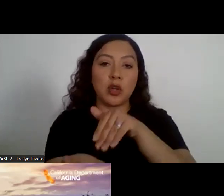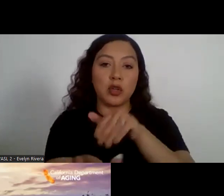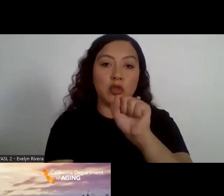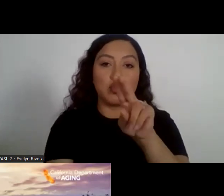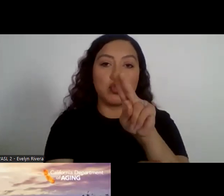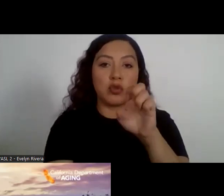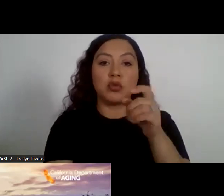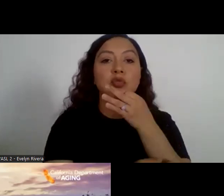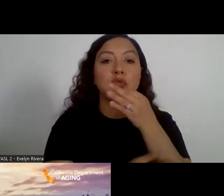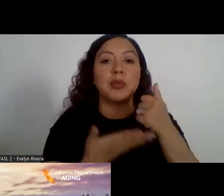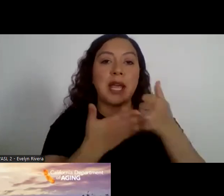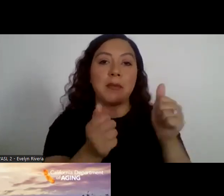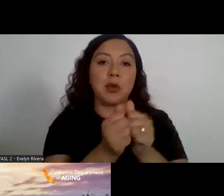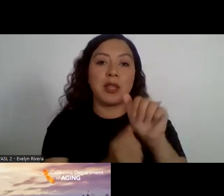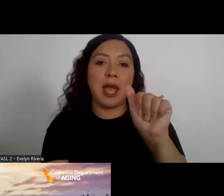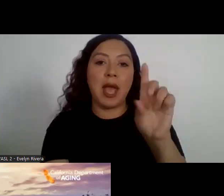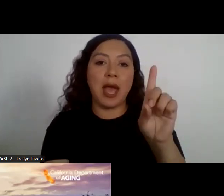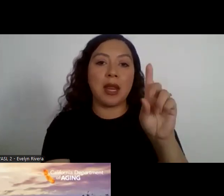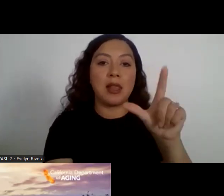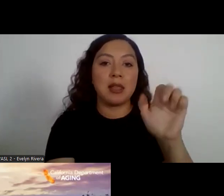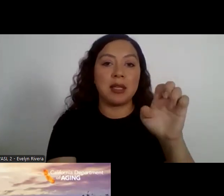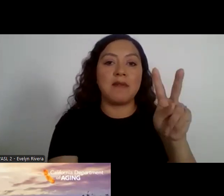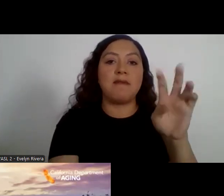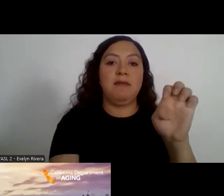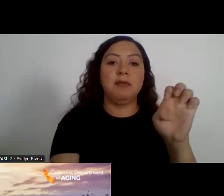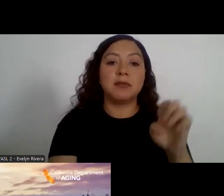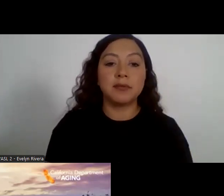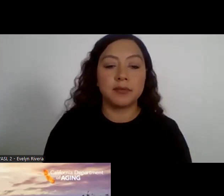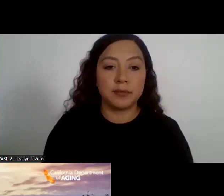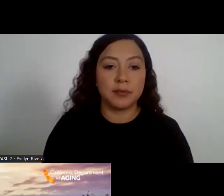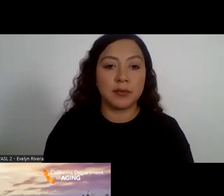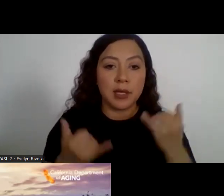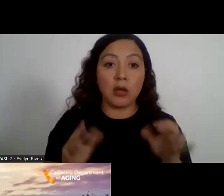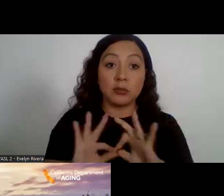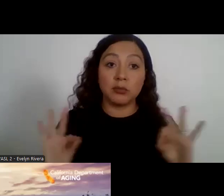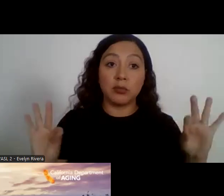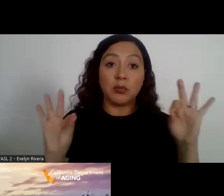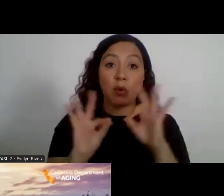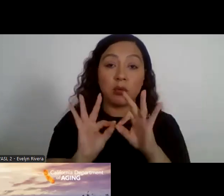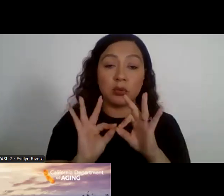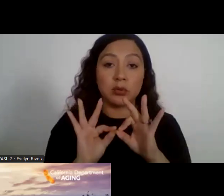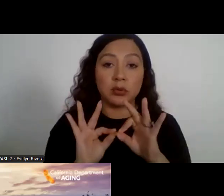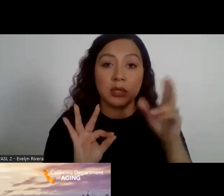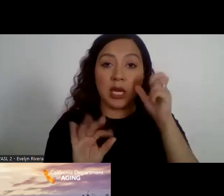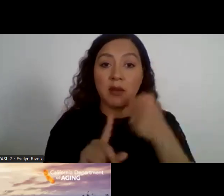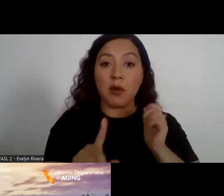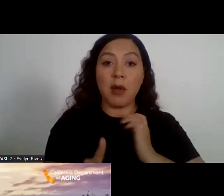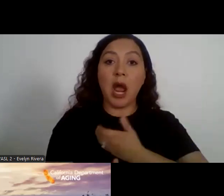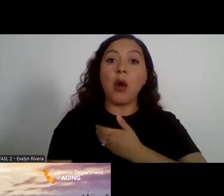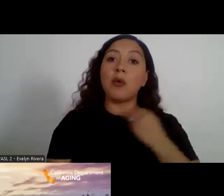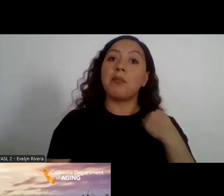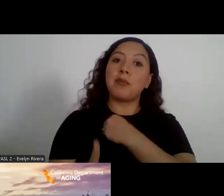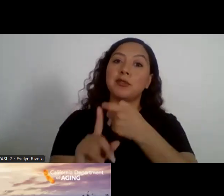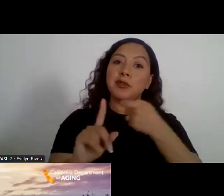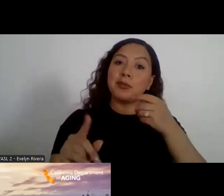helping out with AdLib. So with that, we have very important to let to hear from our members of the public. So I'm going to turn it